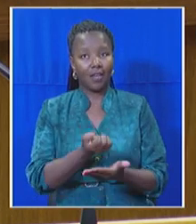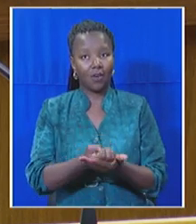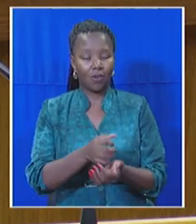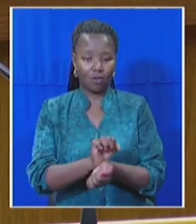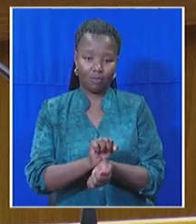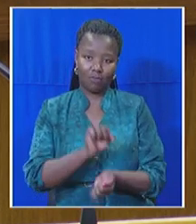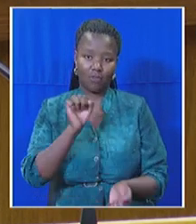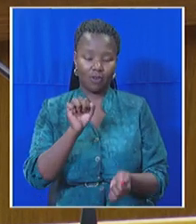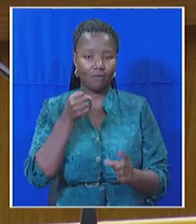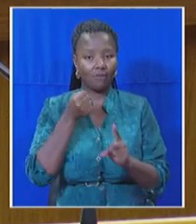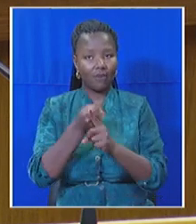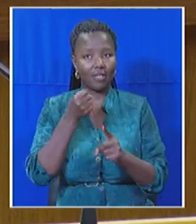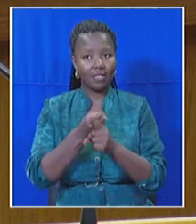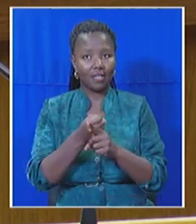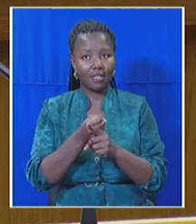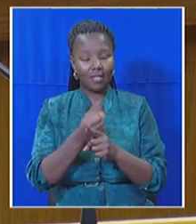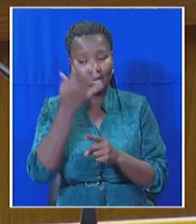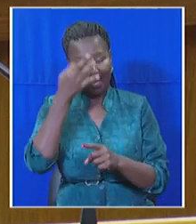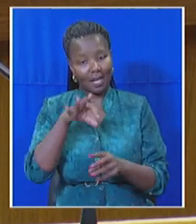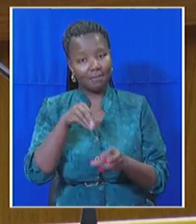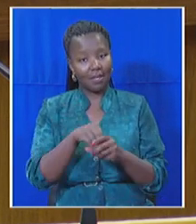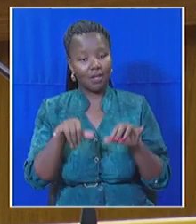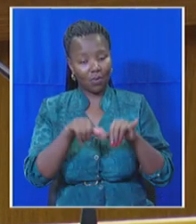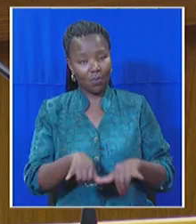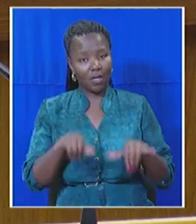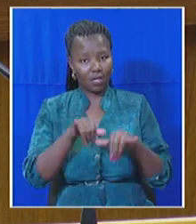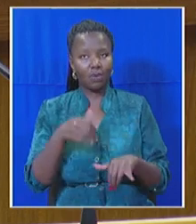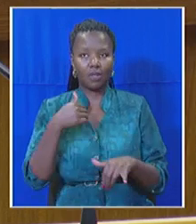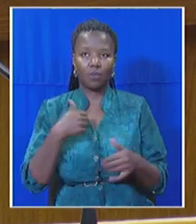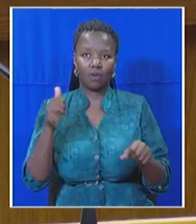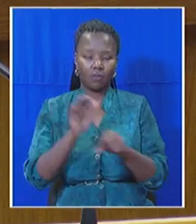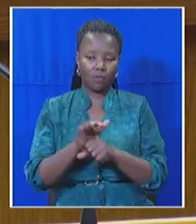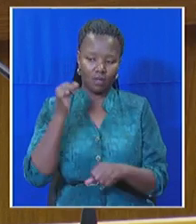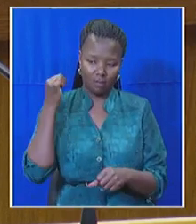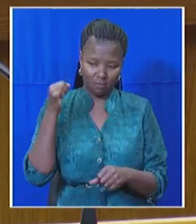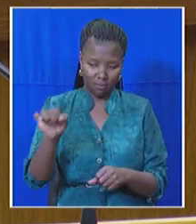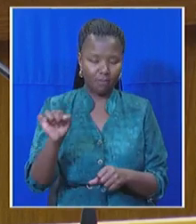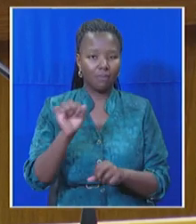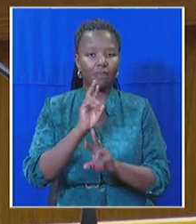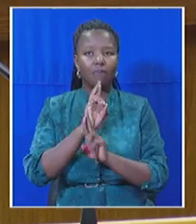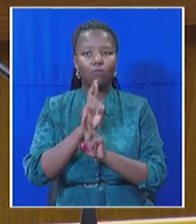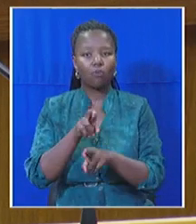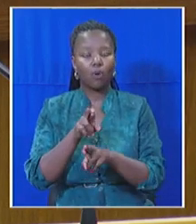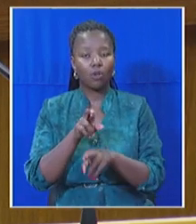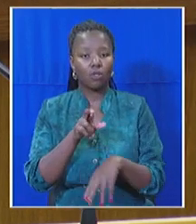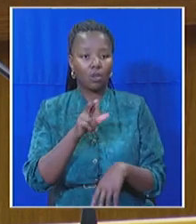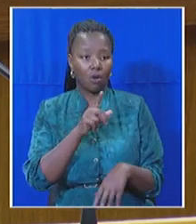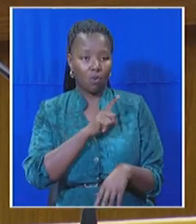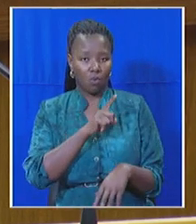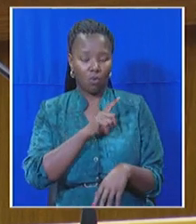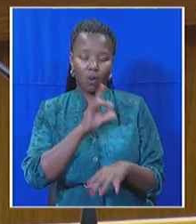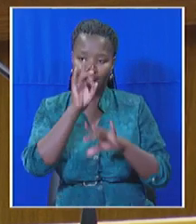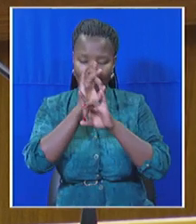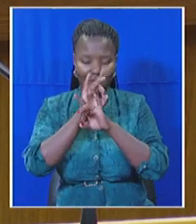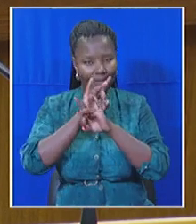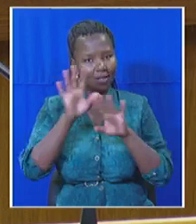in waiting, rejects the adoption of the budget review and recommendation report because it is clearly failing to recognize